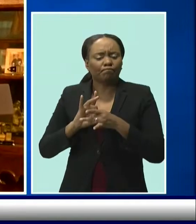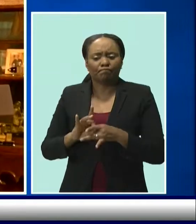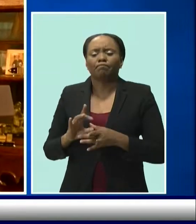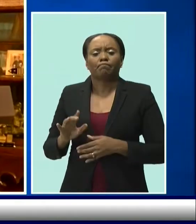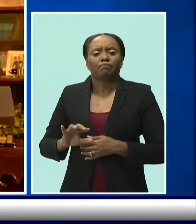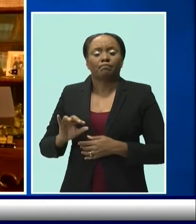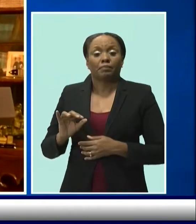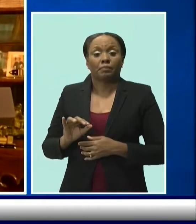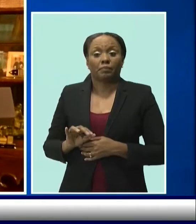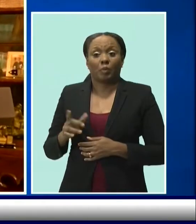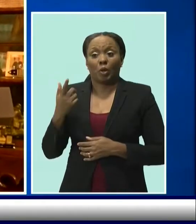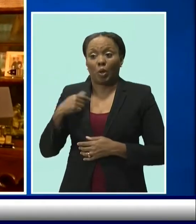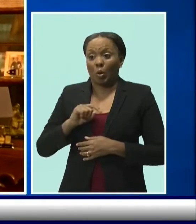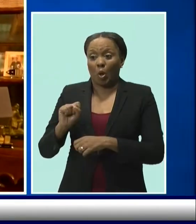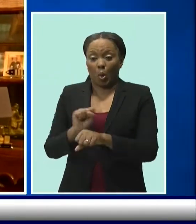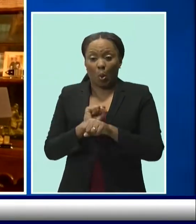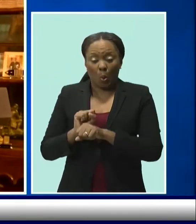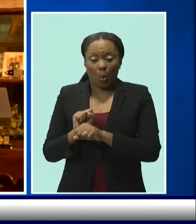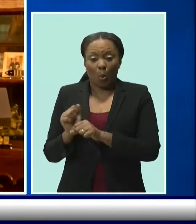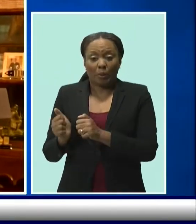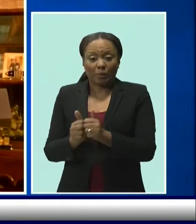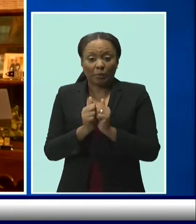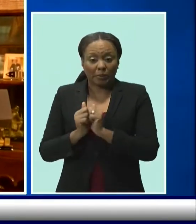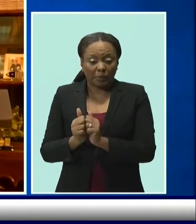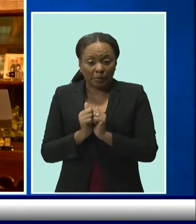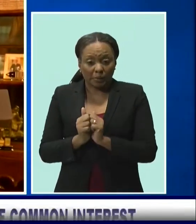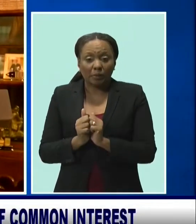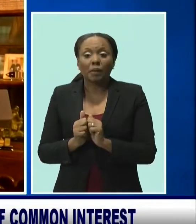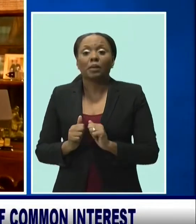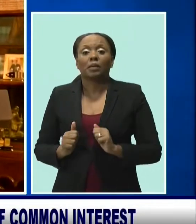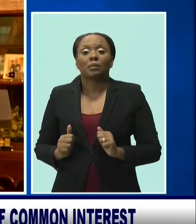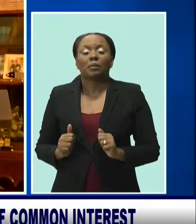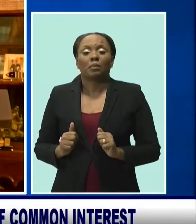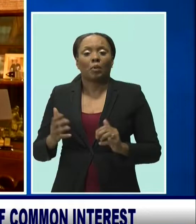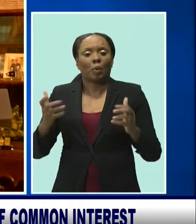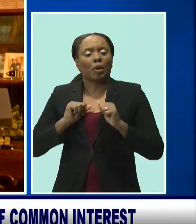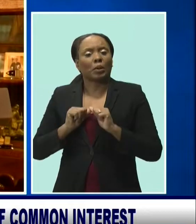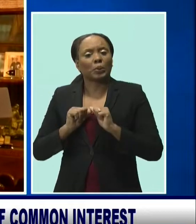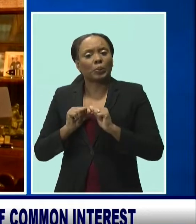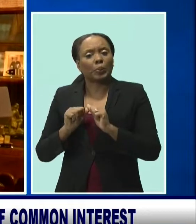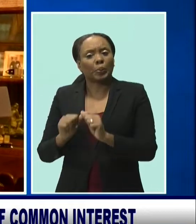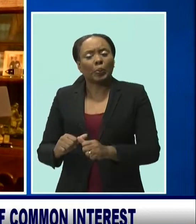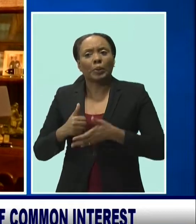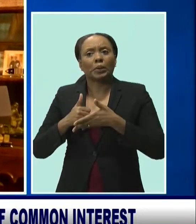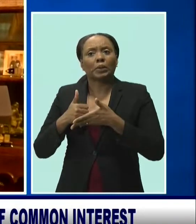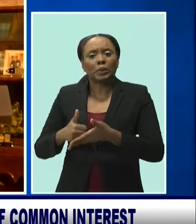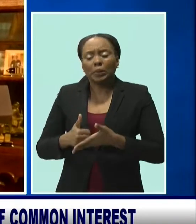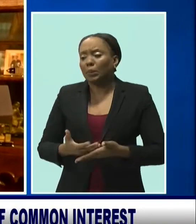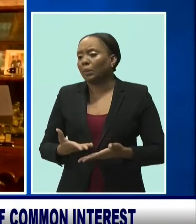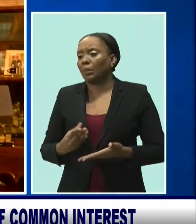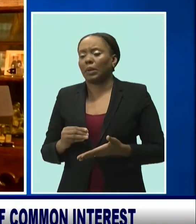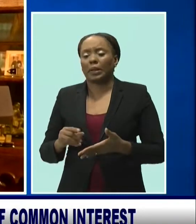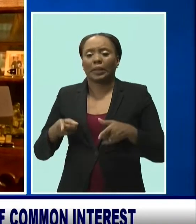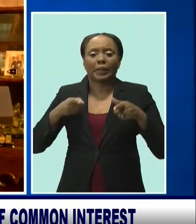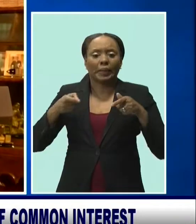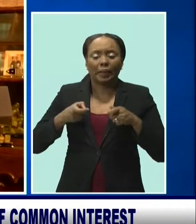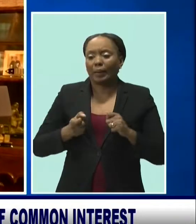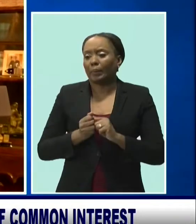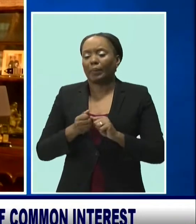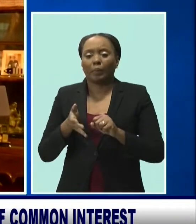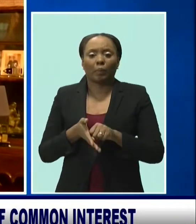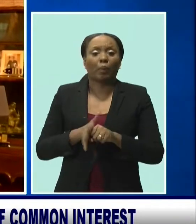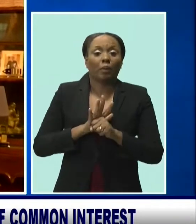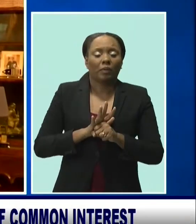spirit that we do the work that we do together, including the work we will do to continue to address the COVID-19 pandemic. We've